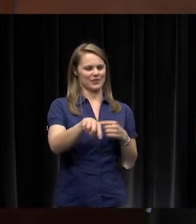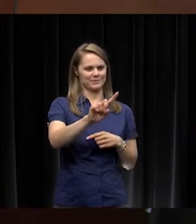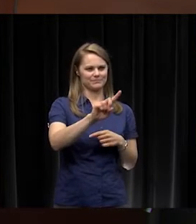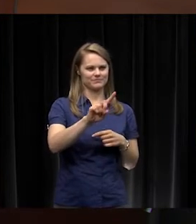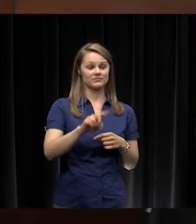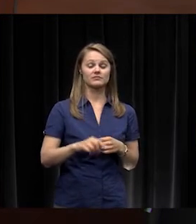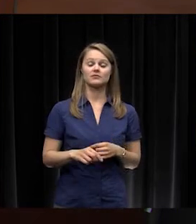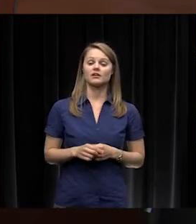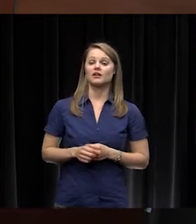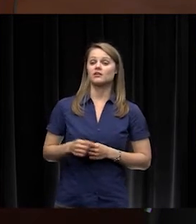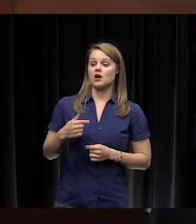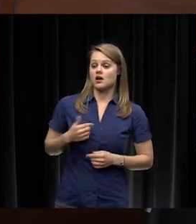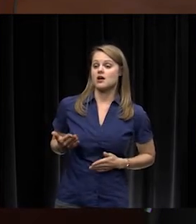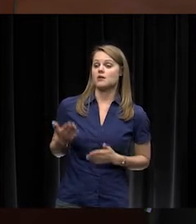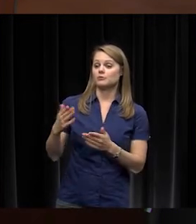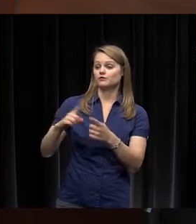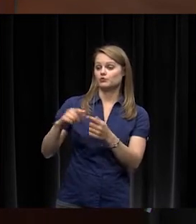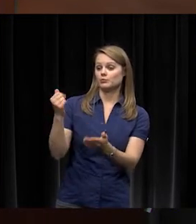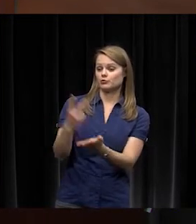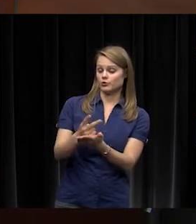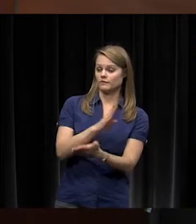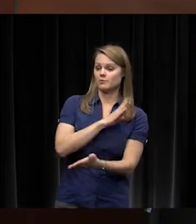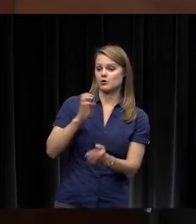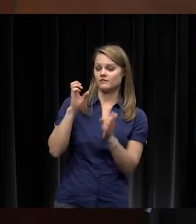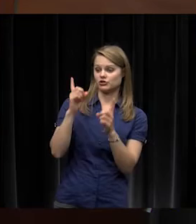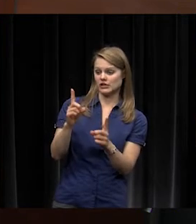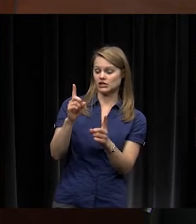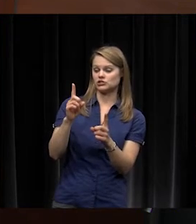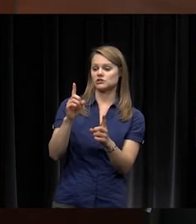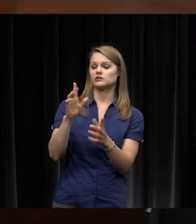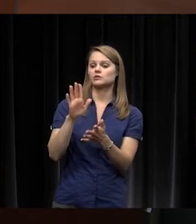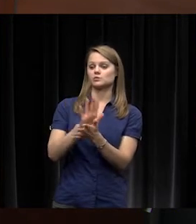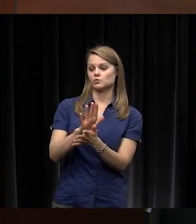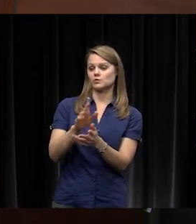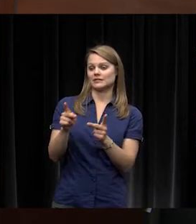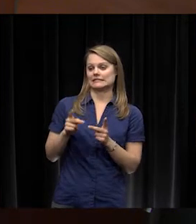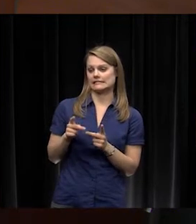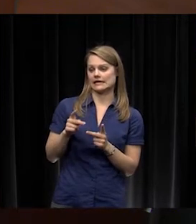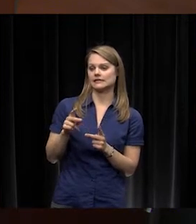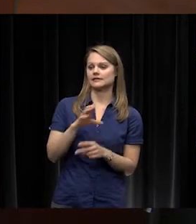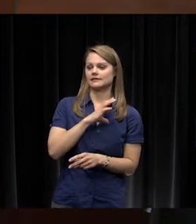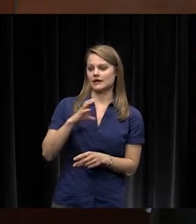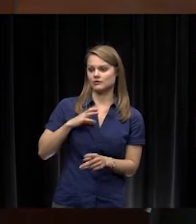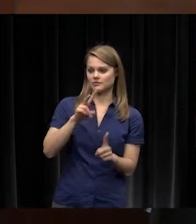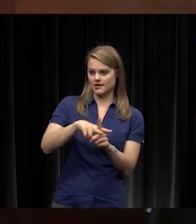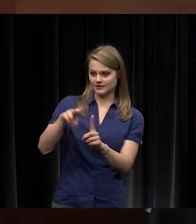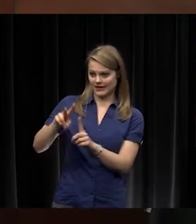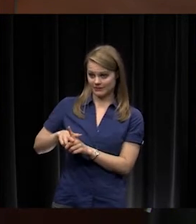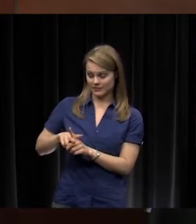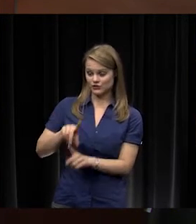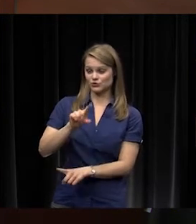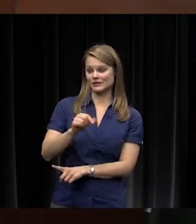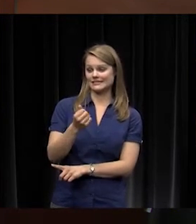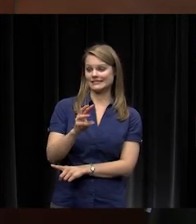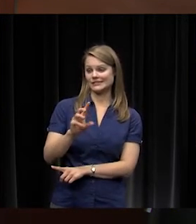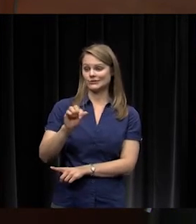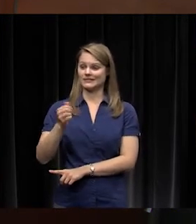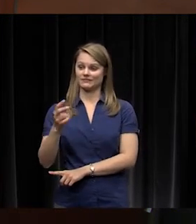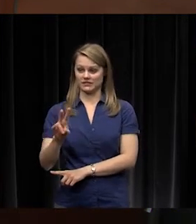move to approve the Board of Ed School Site Council assignments for 2016-2017 as presented.